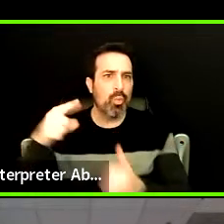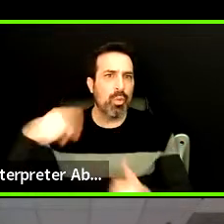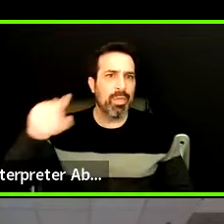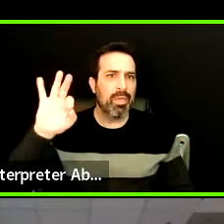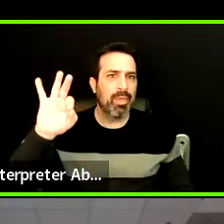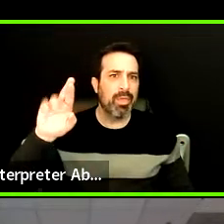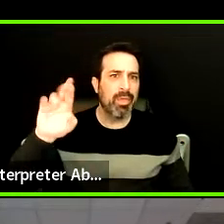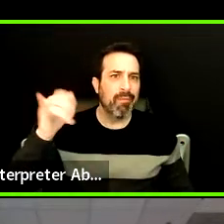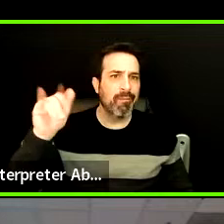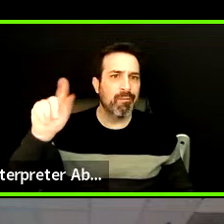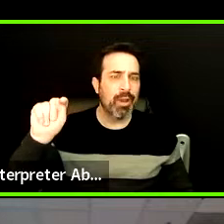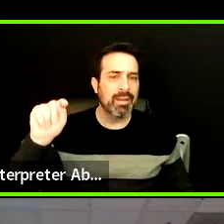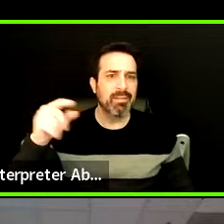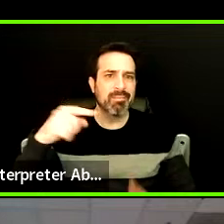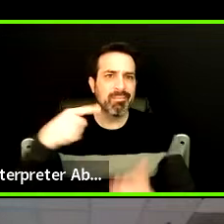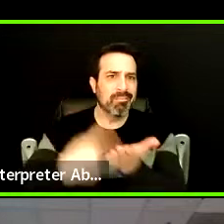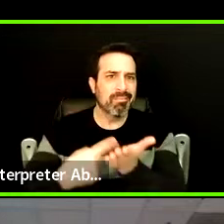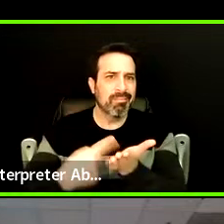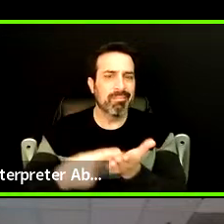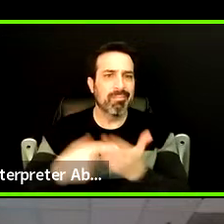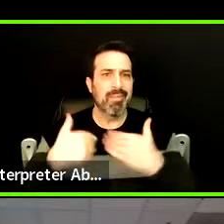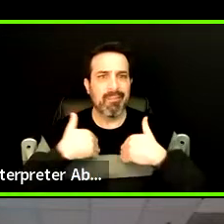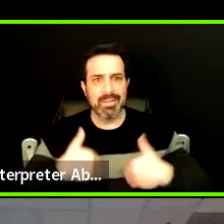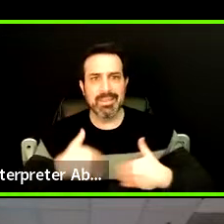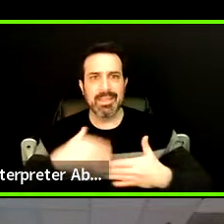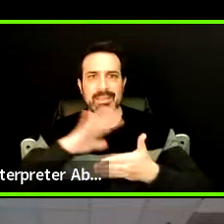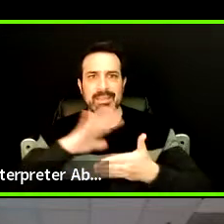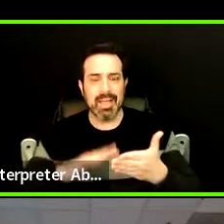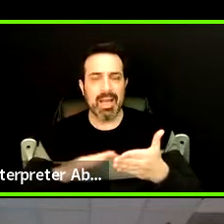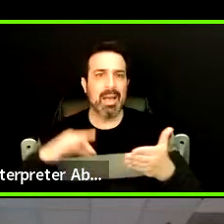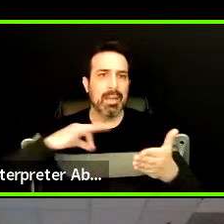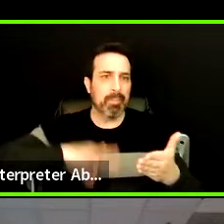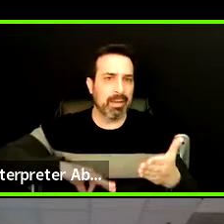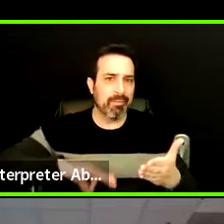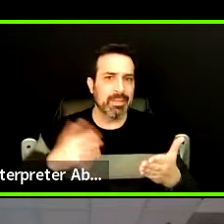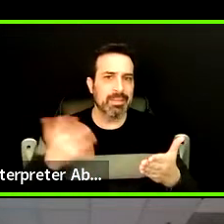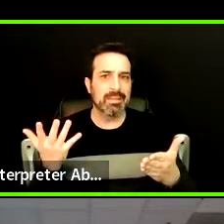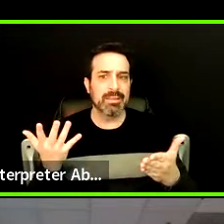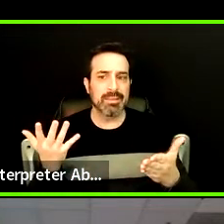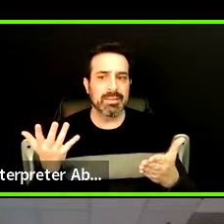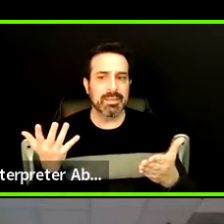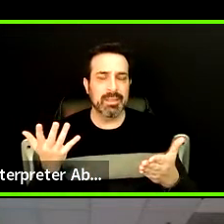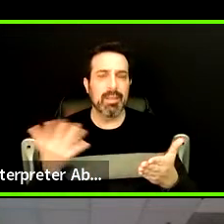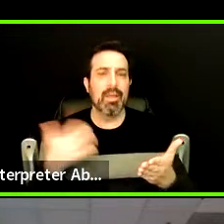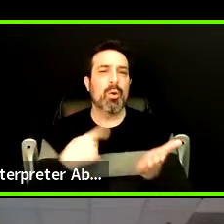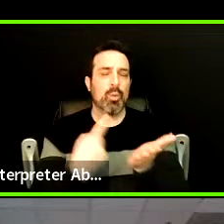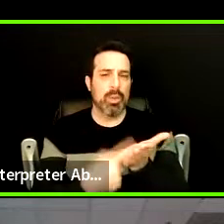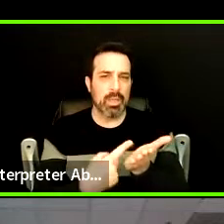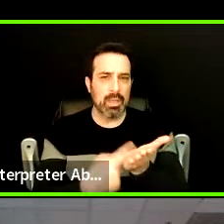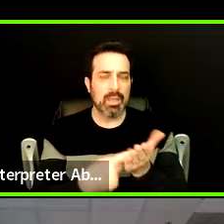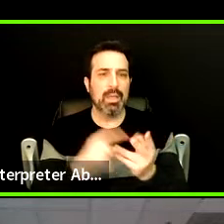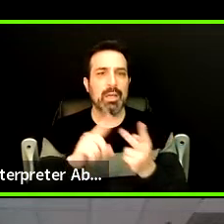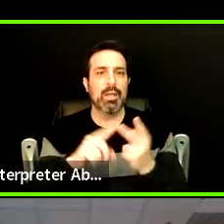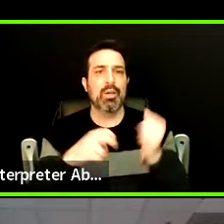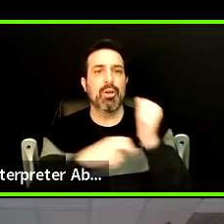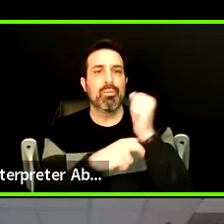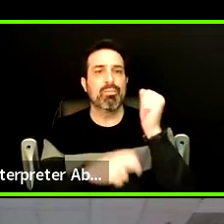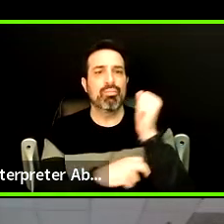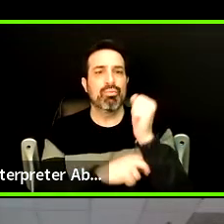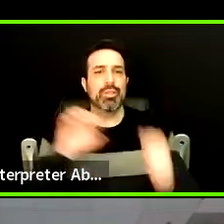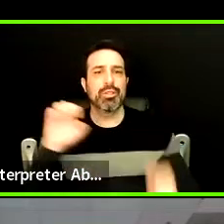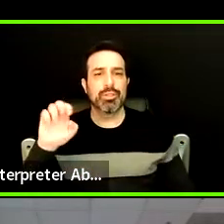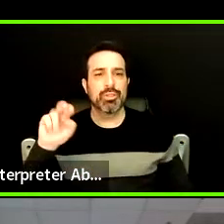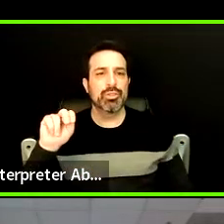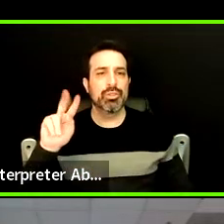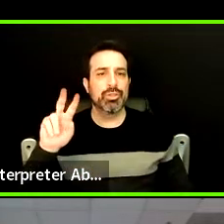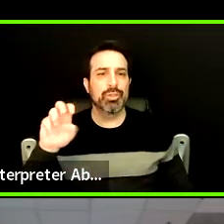all of those discussions, the physical design, the benefits of that? And then we talked about the bridge envelope. We know the